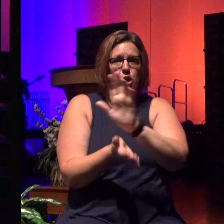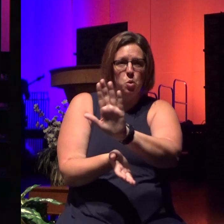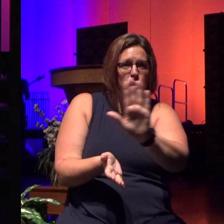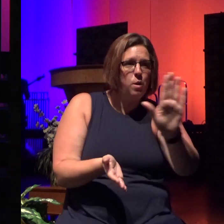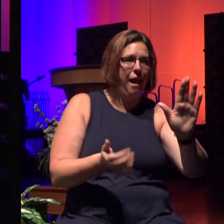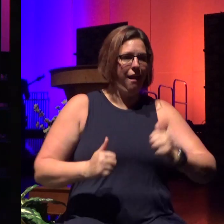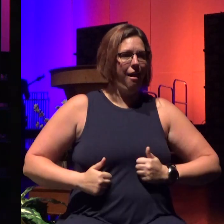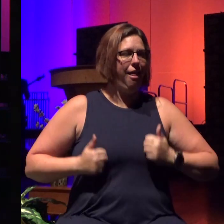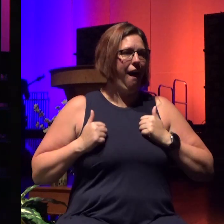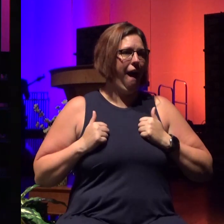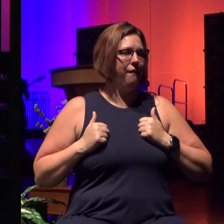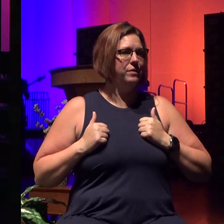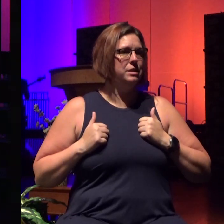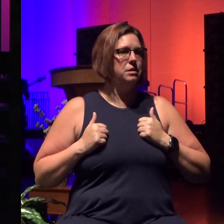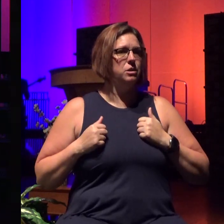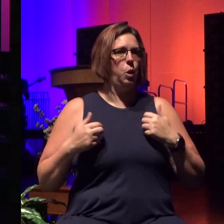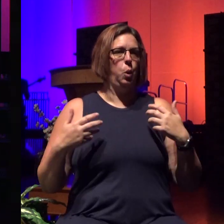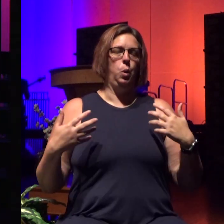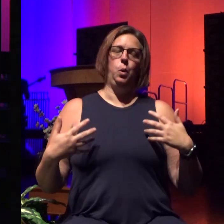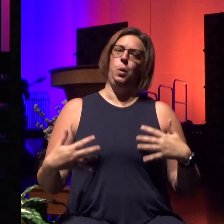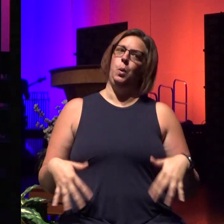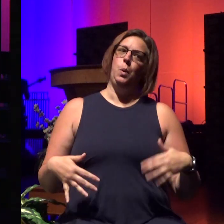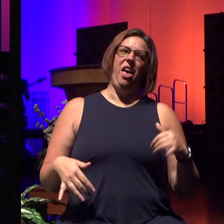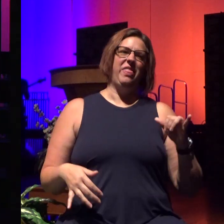Oh, icing on the cake.